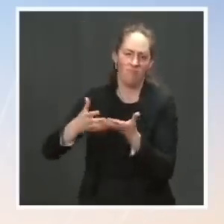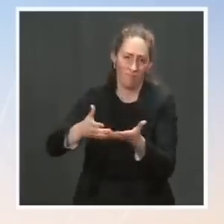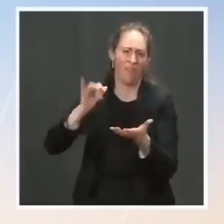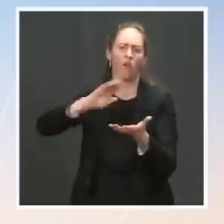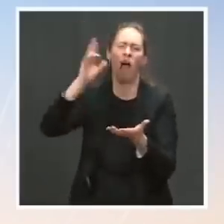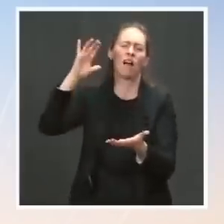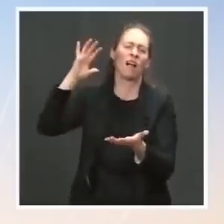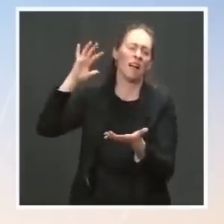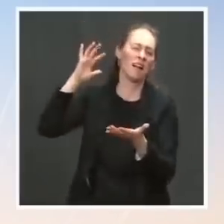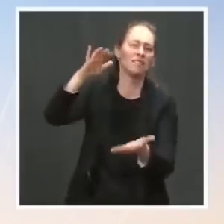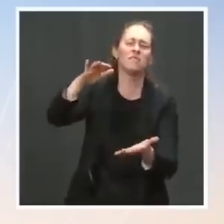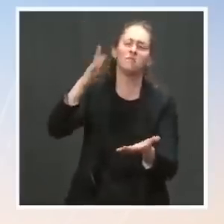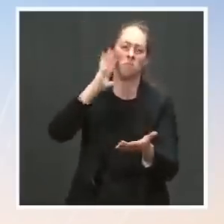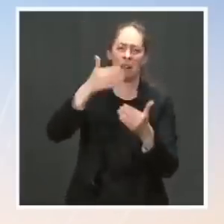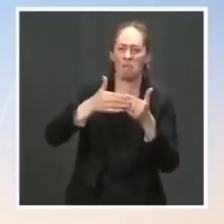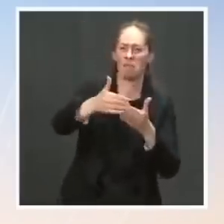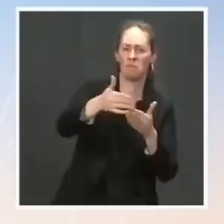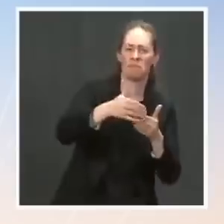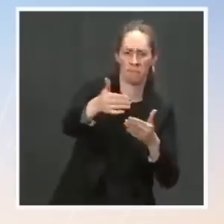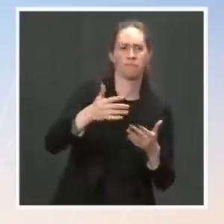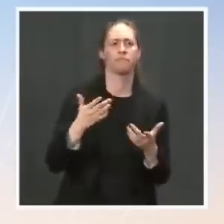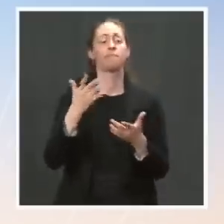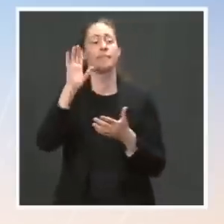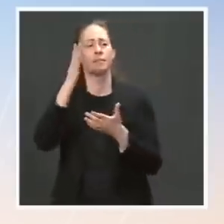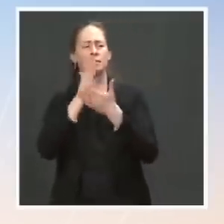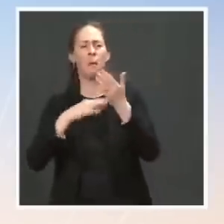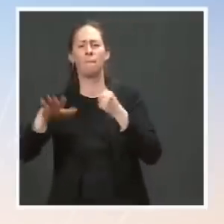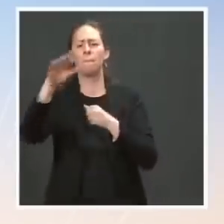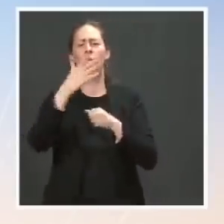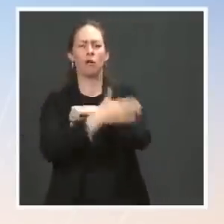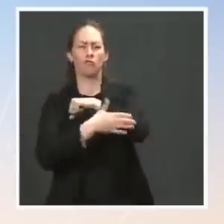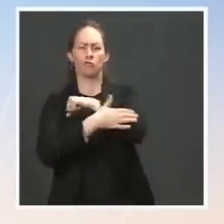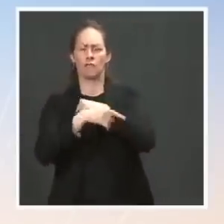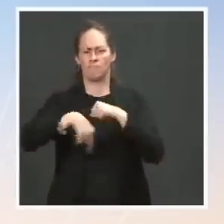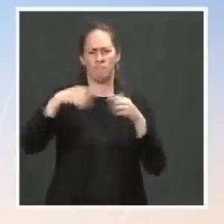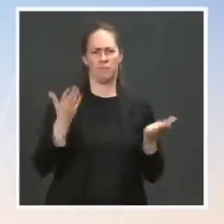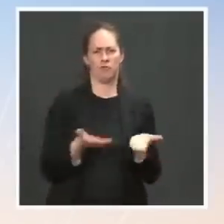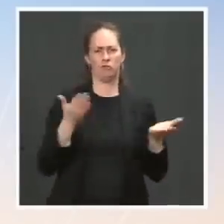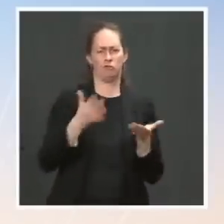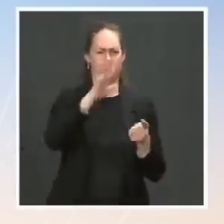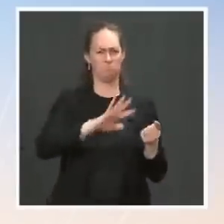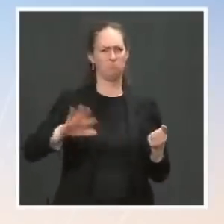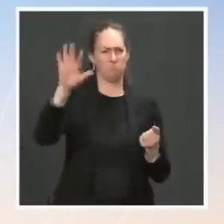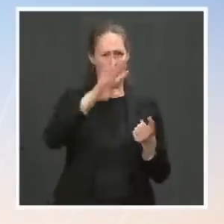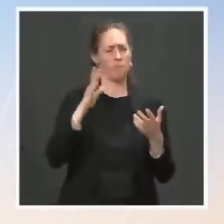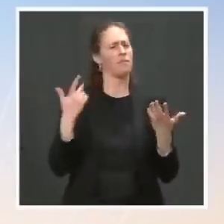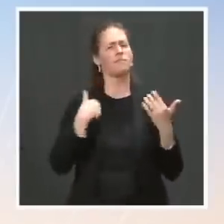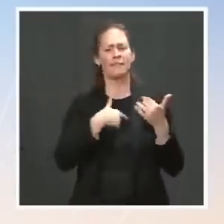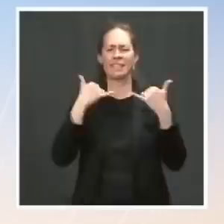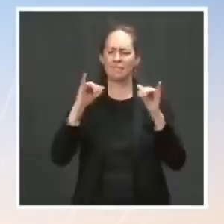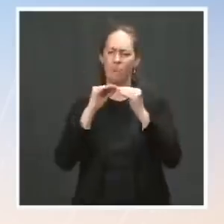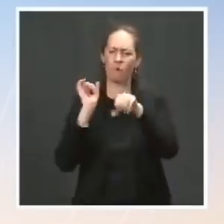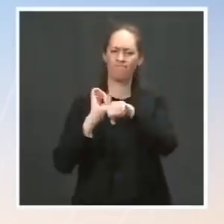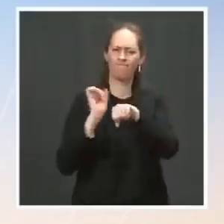because only in some regions of the country, I should say, as you know, not everywhere, is because we work quickly to increase supply and provide thousands of easy